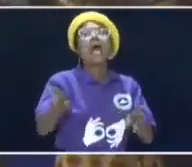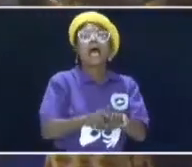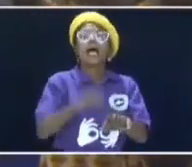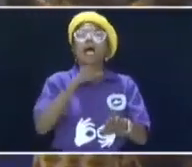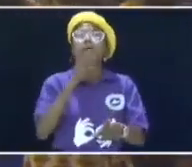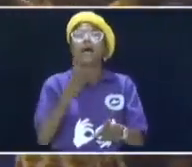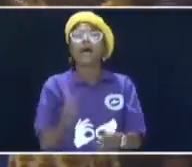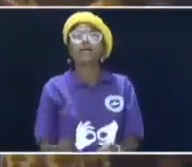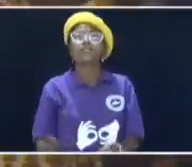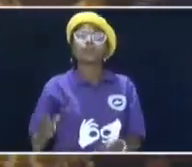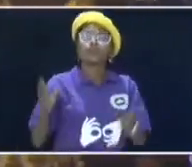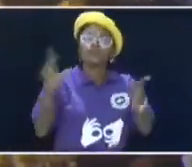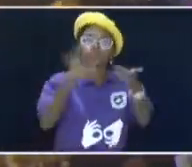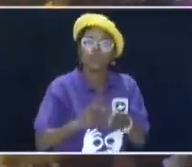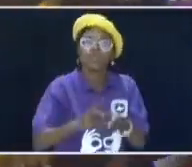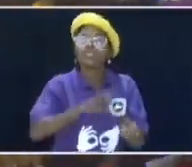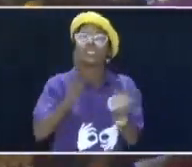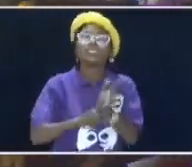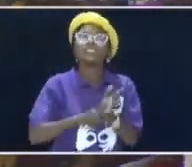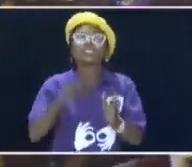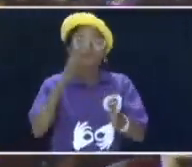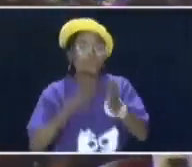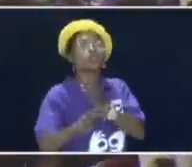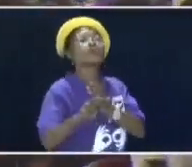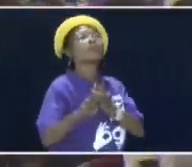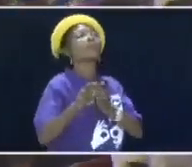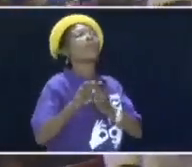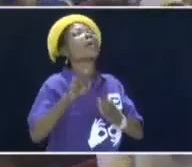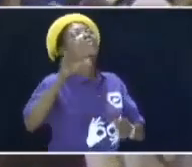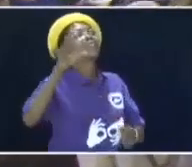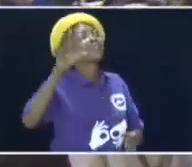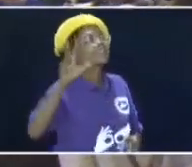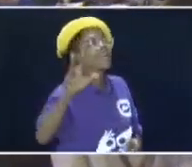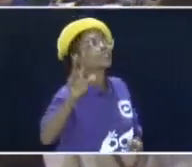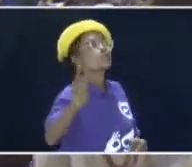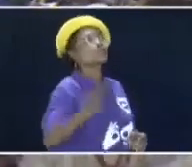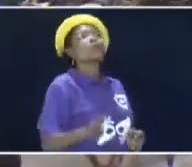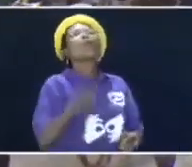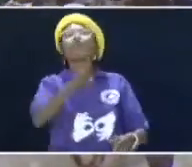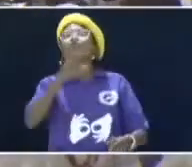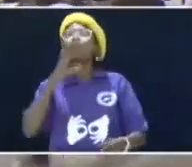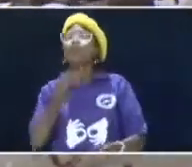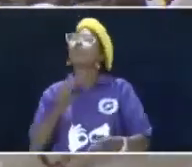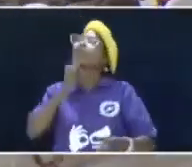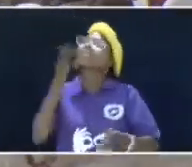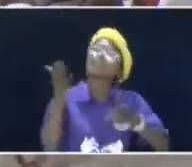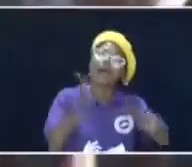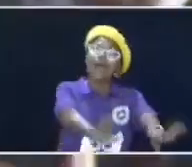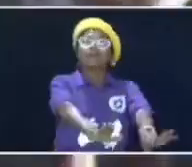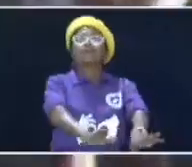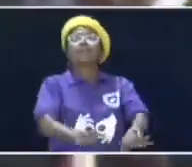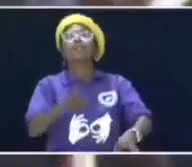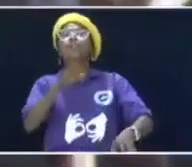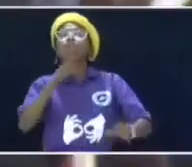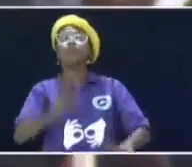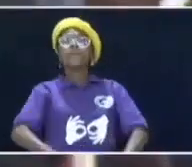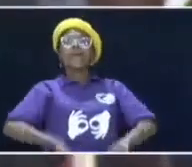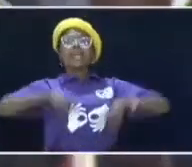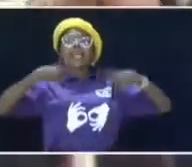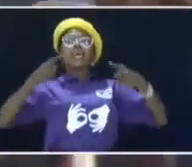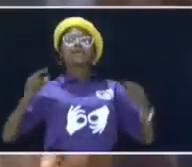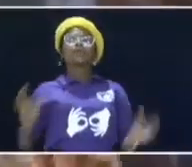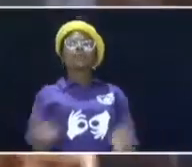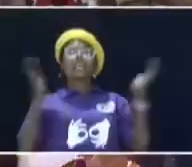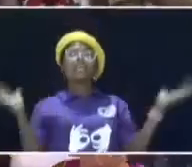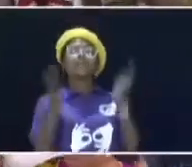this vision 2032, before 2032, you will not die. You will be alive to celebrate